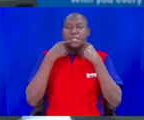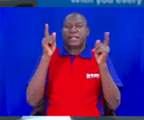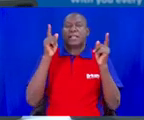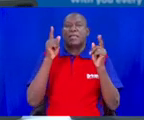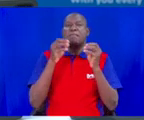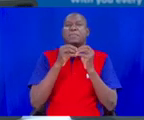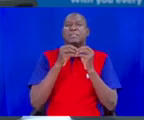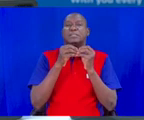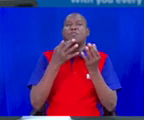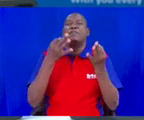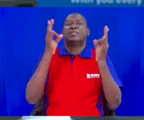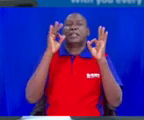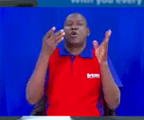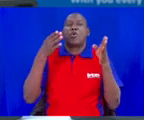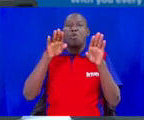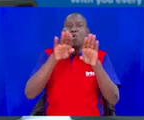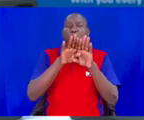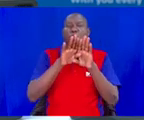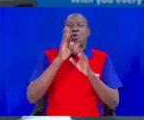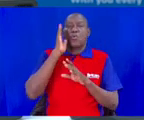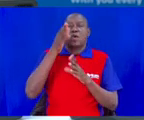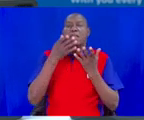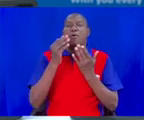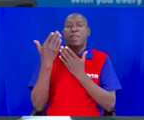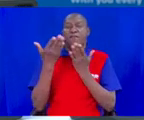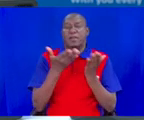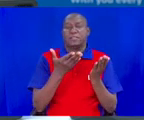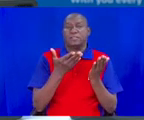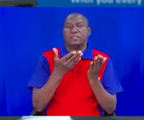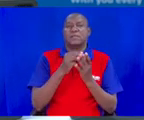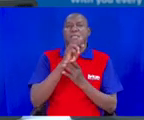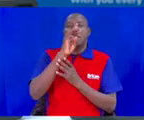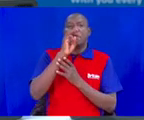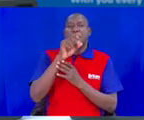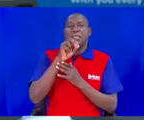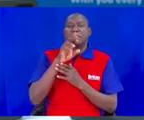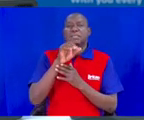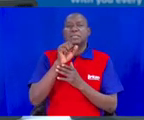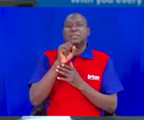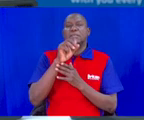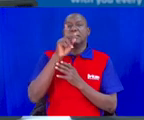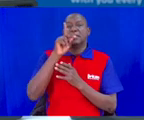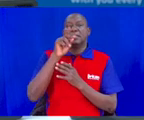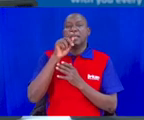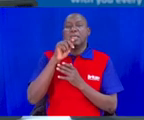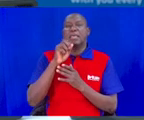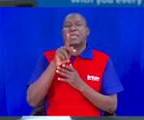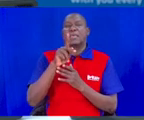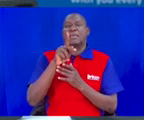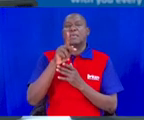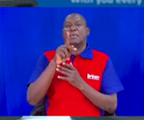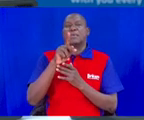officially closed. I will now invite Ms. Beke Diba to give a